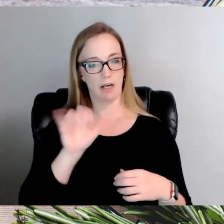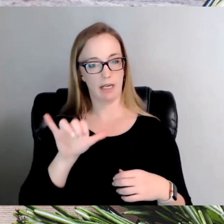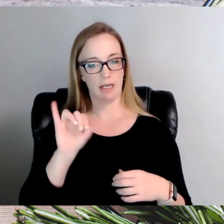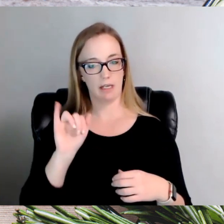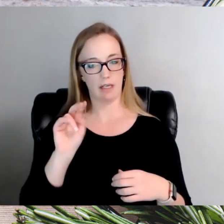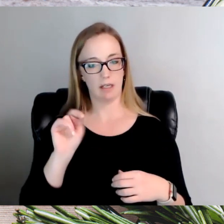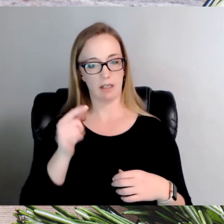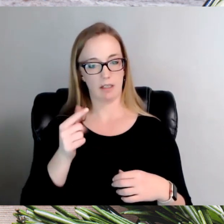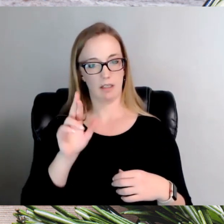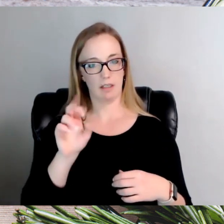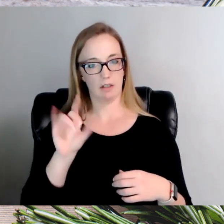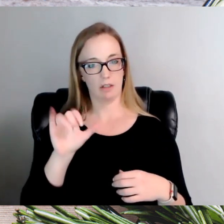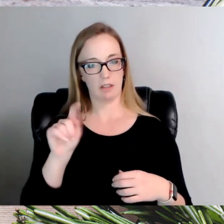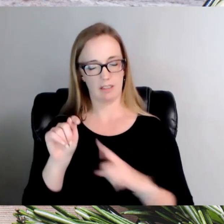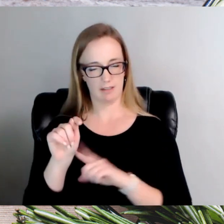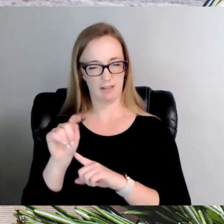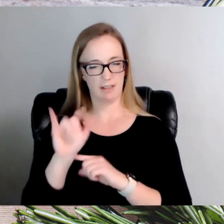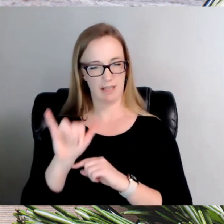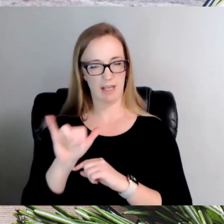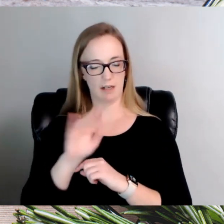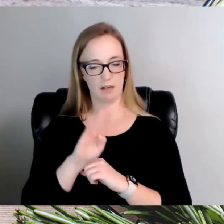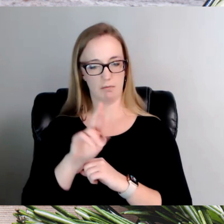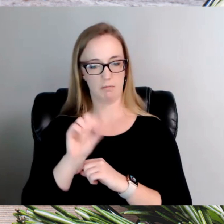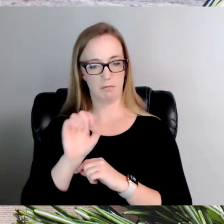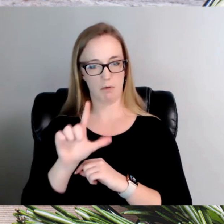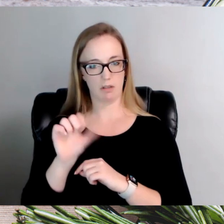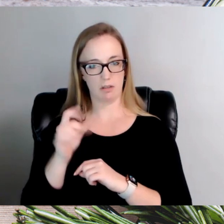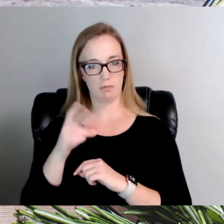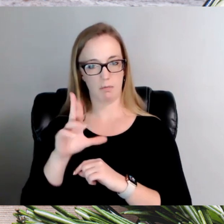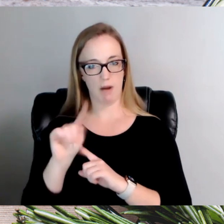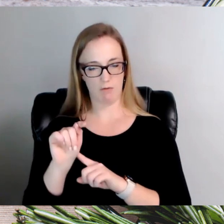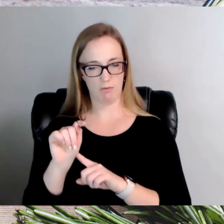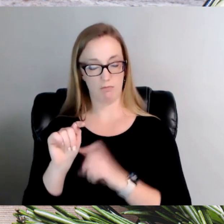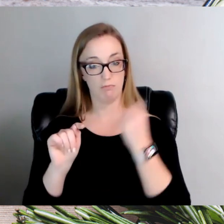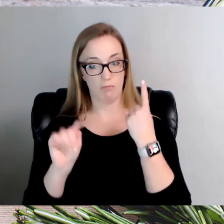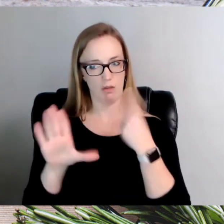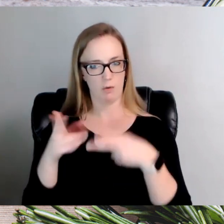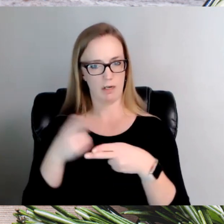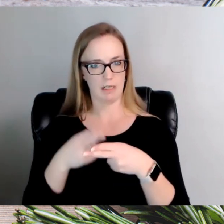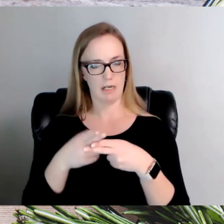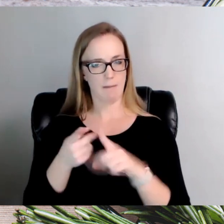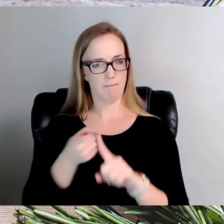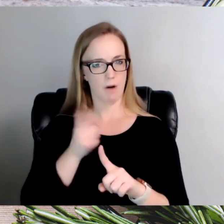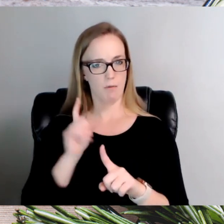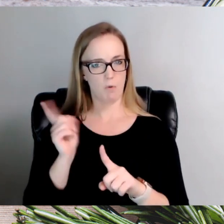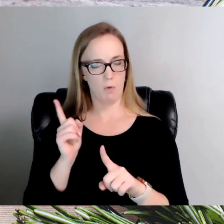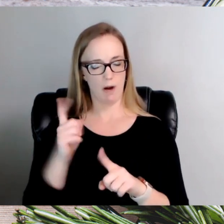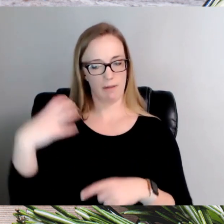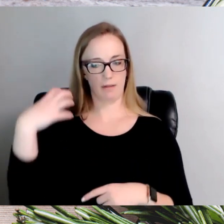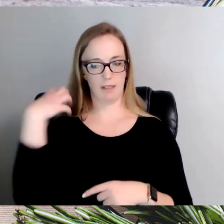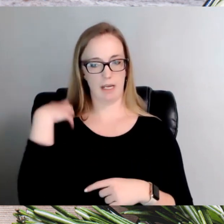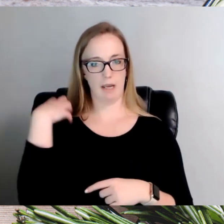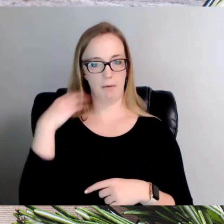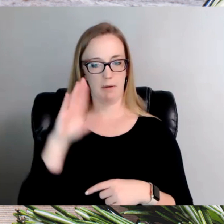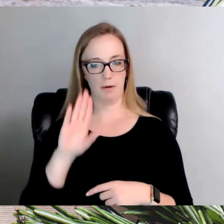just simply cut off a little bit of the end to give you a fresh base to work with, and